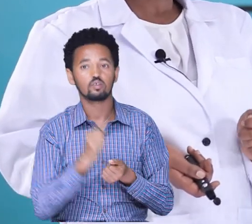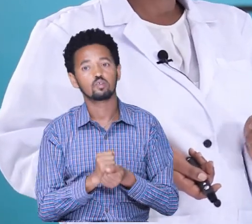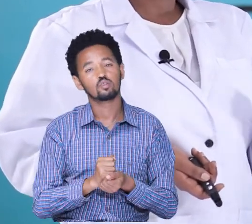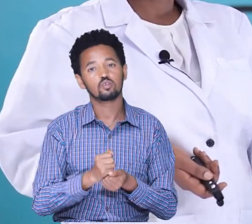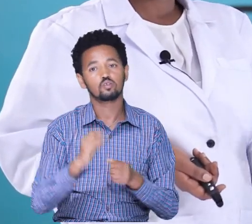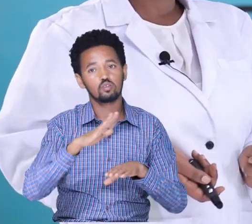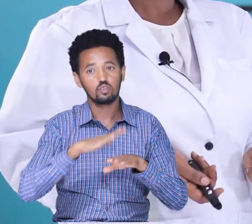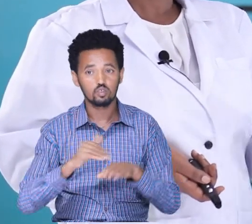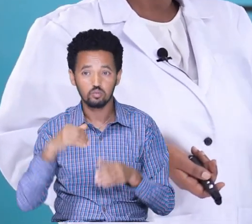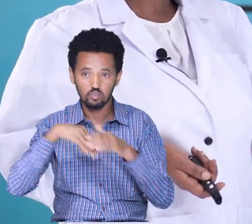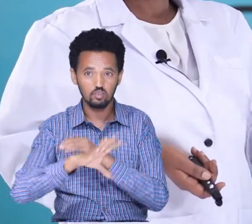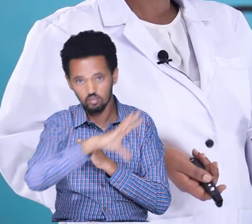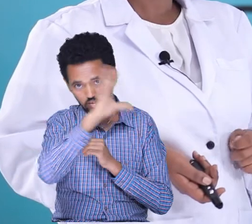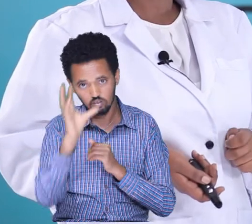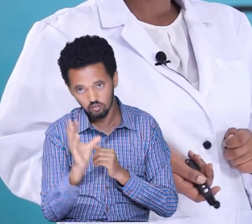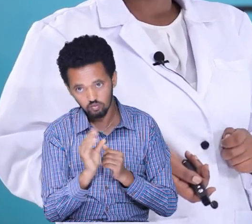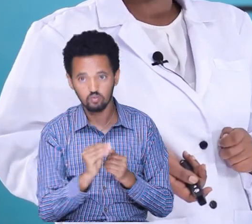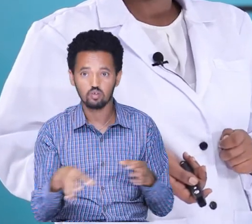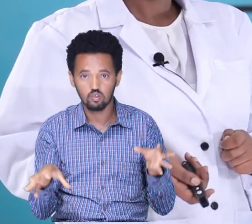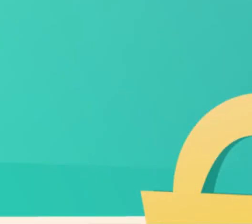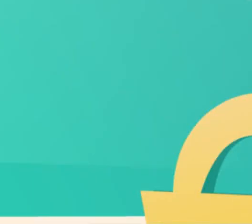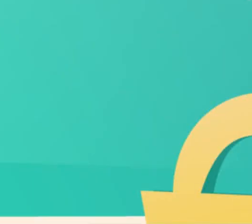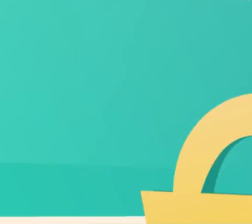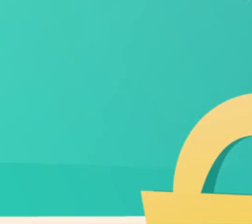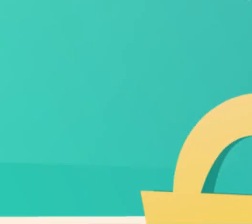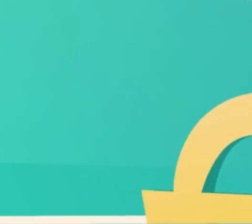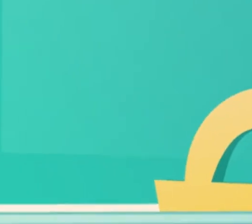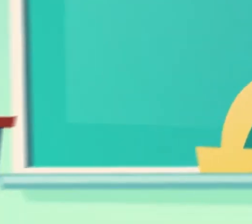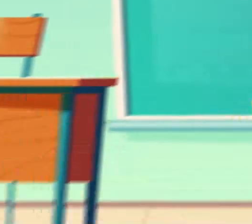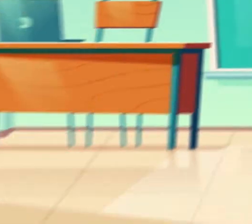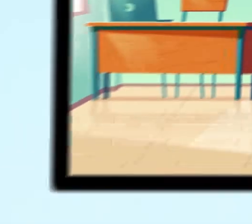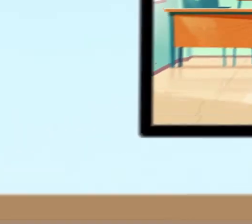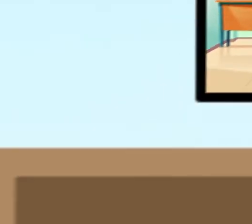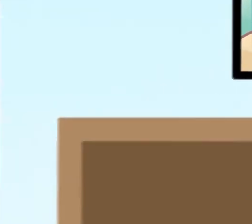climatic region of Africa receives little rain.